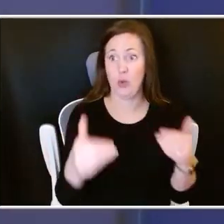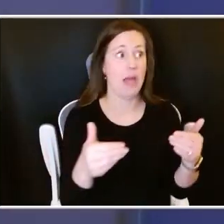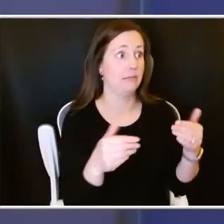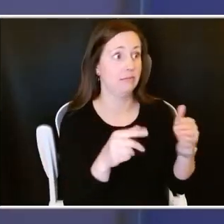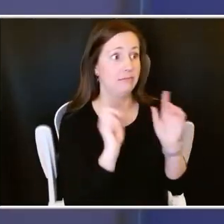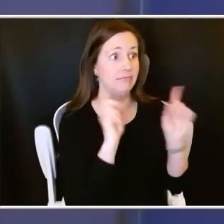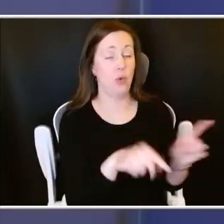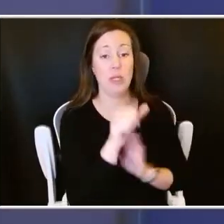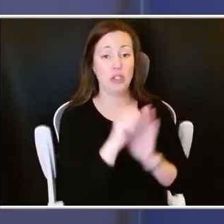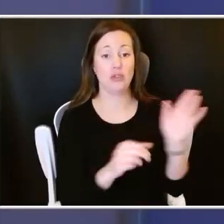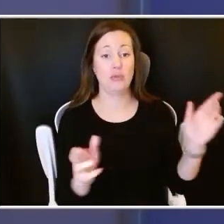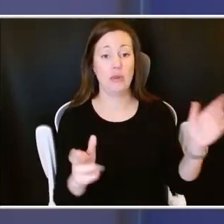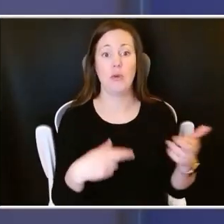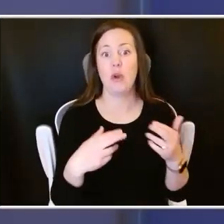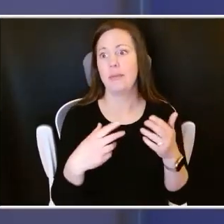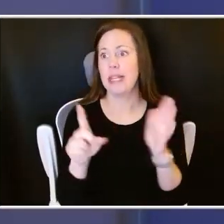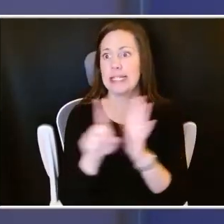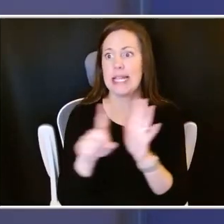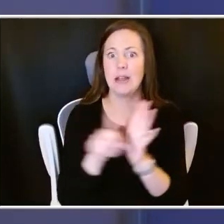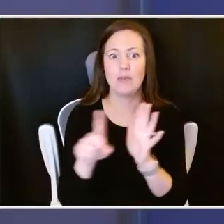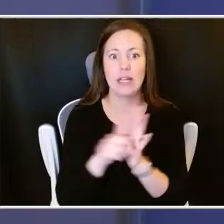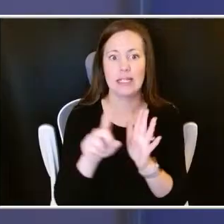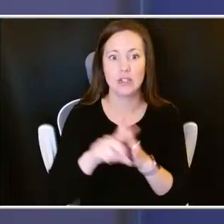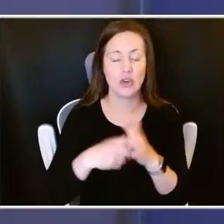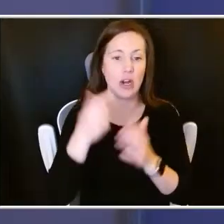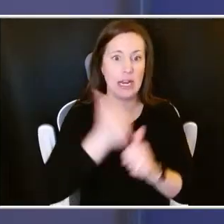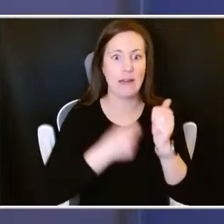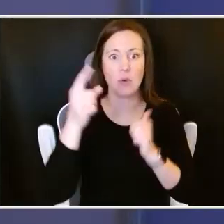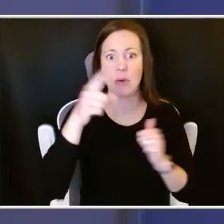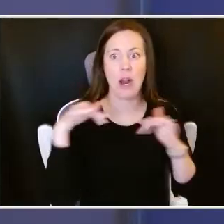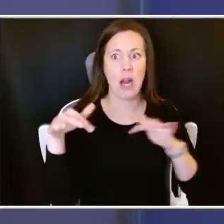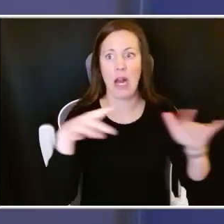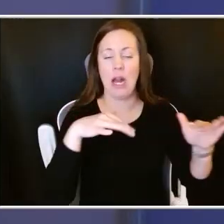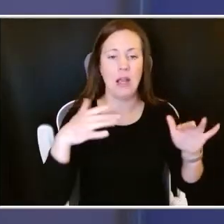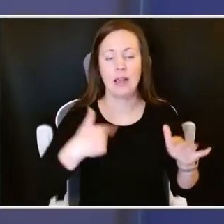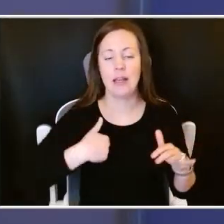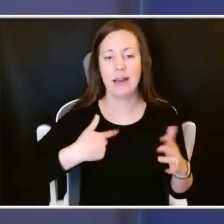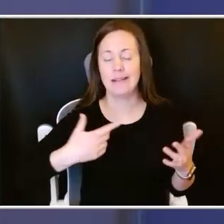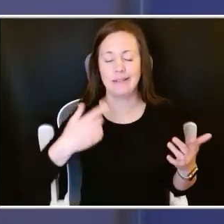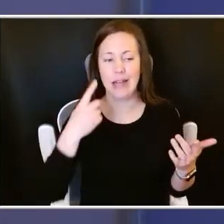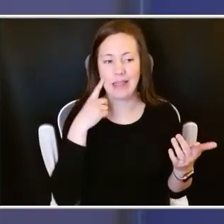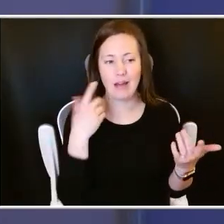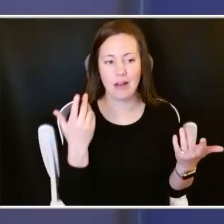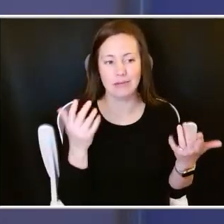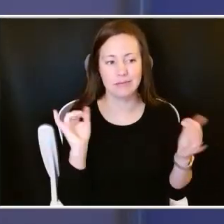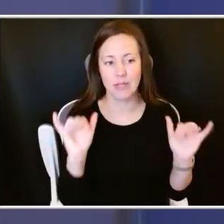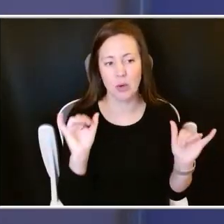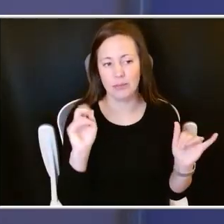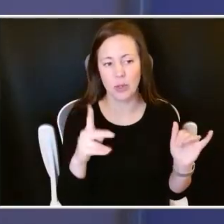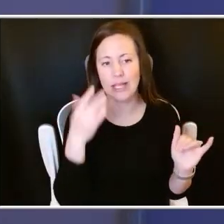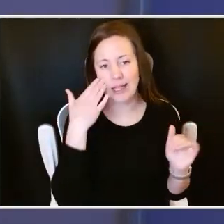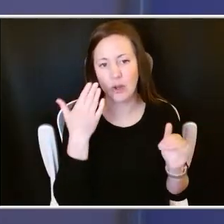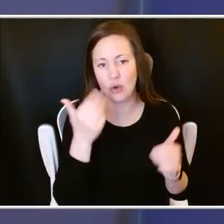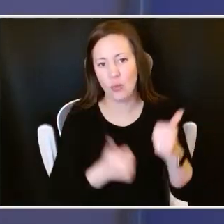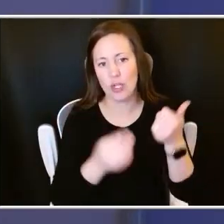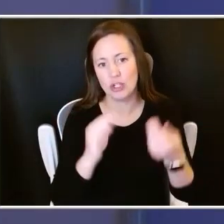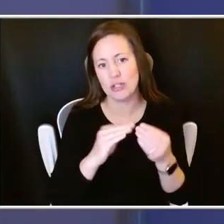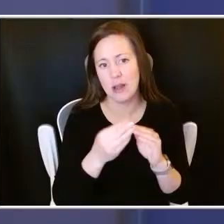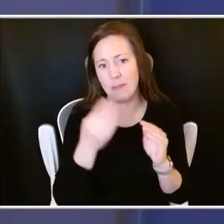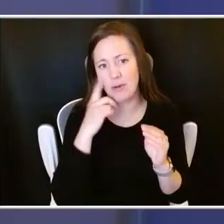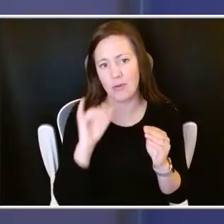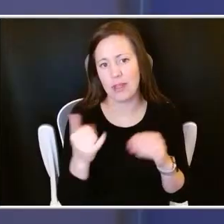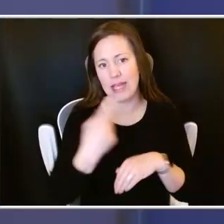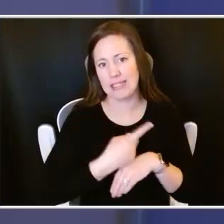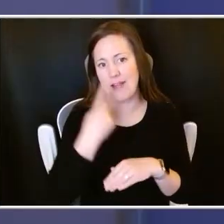and of course everybody scrambles. And I kind of knew then, I thought, okay, because she told me what number I was on the surgery list that day. And I thought, okay, this